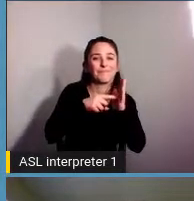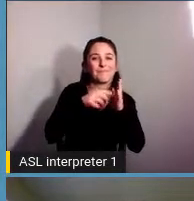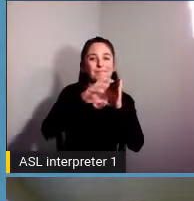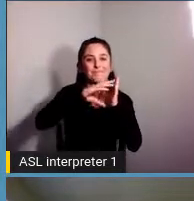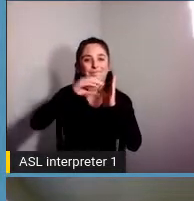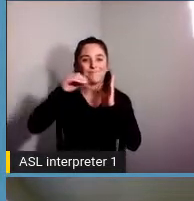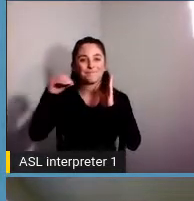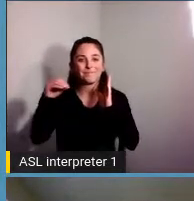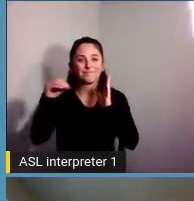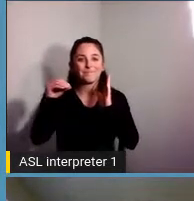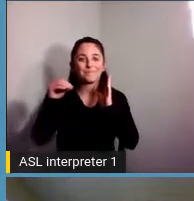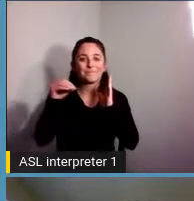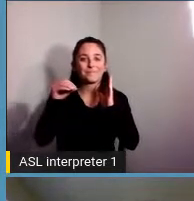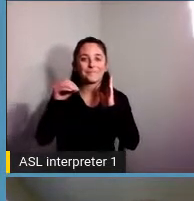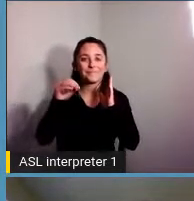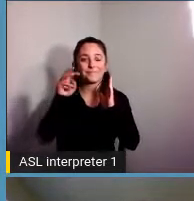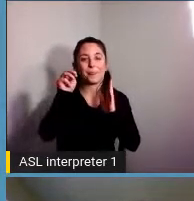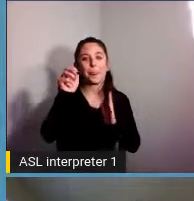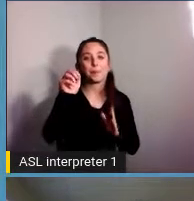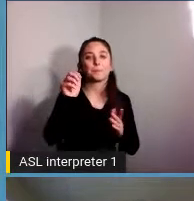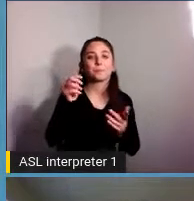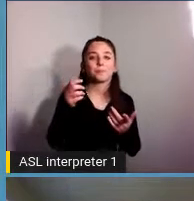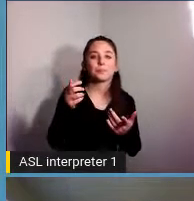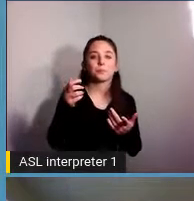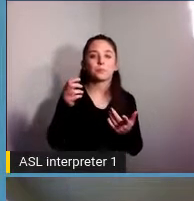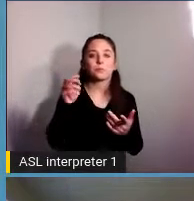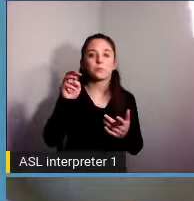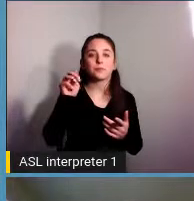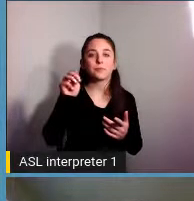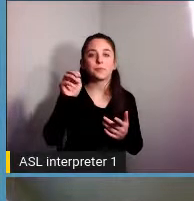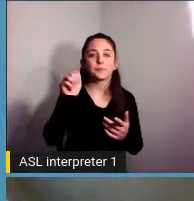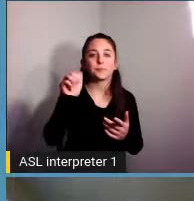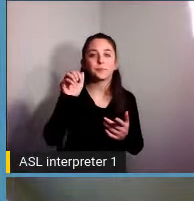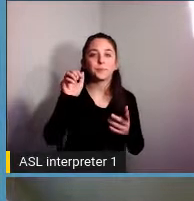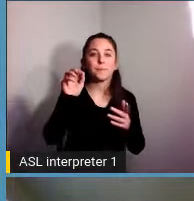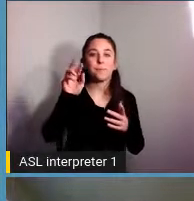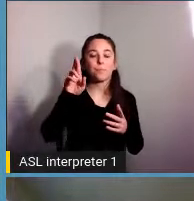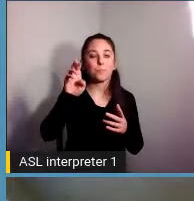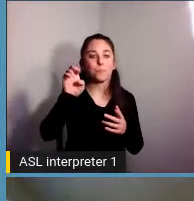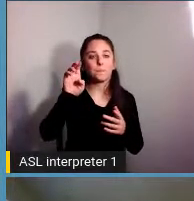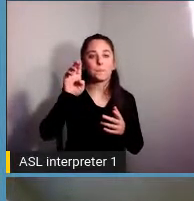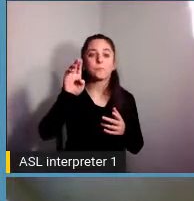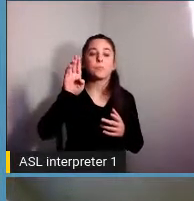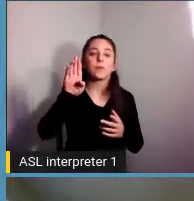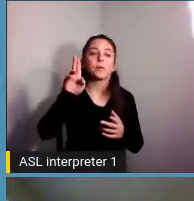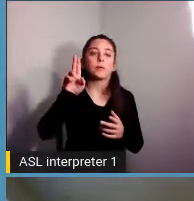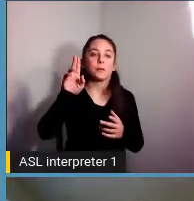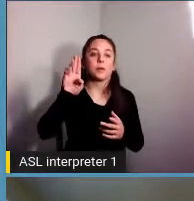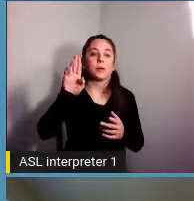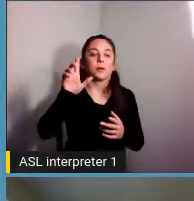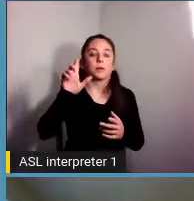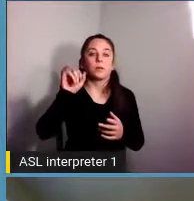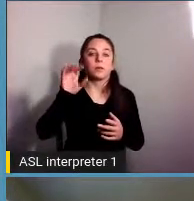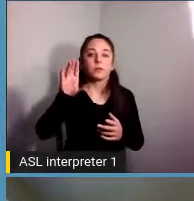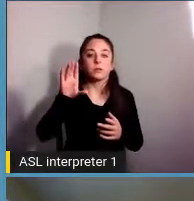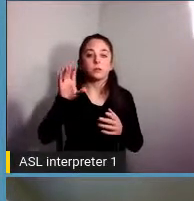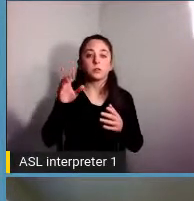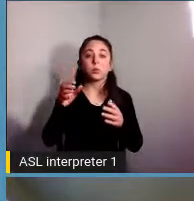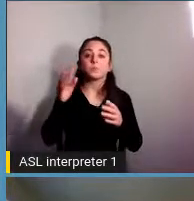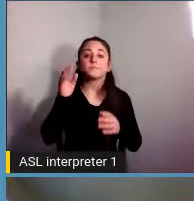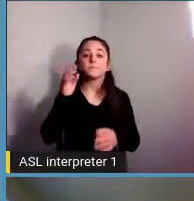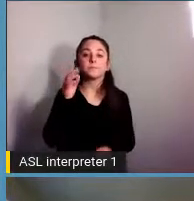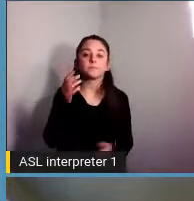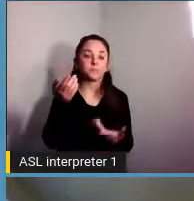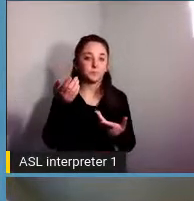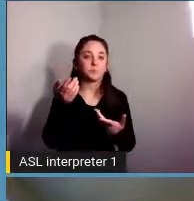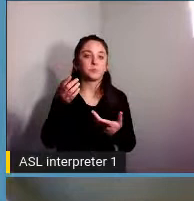the Mesa of the Republic, which is, as you can see, behind the Speaker of the House. In this